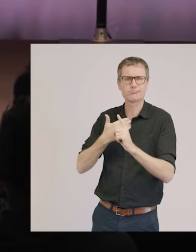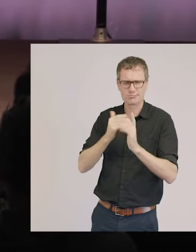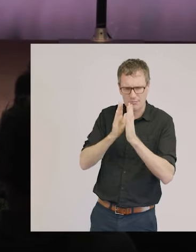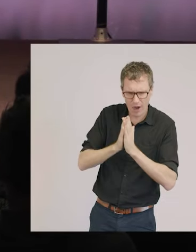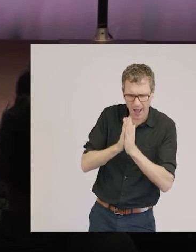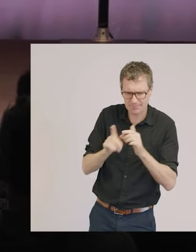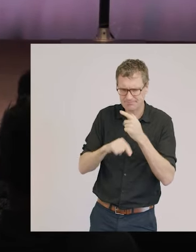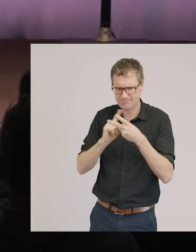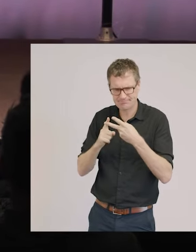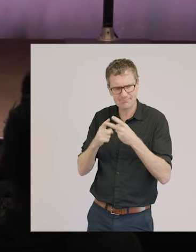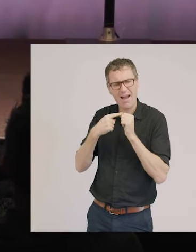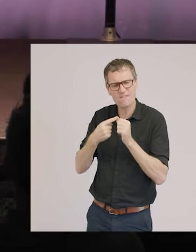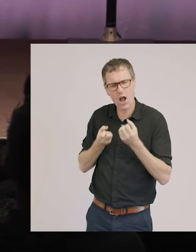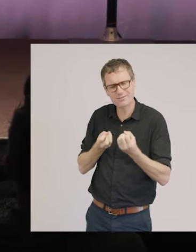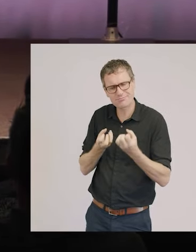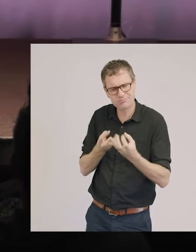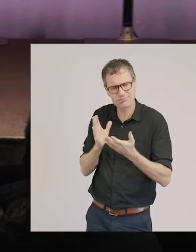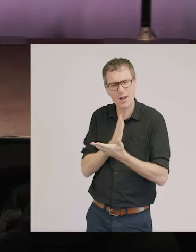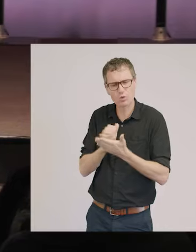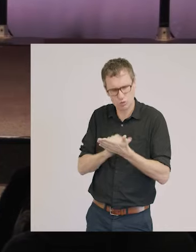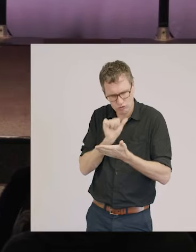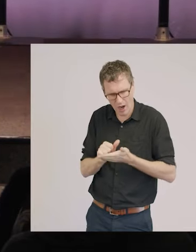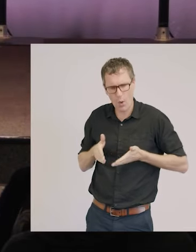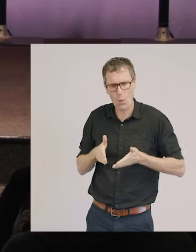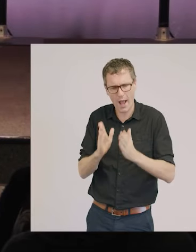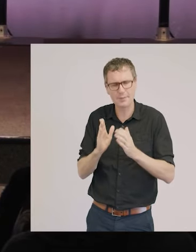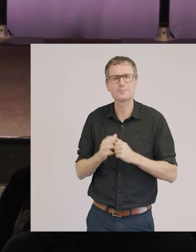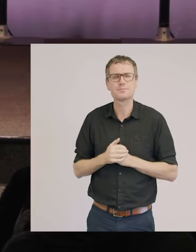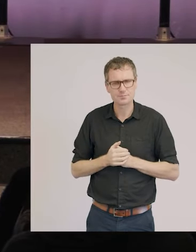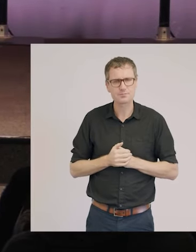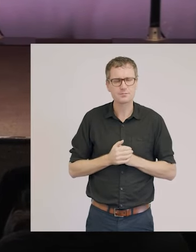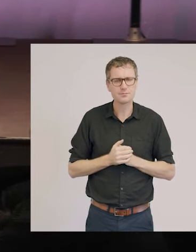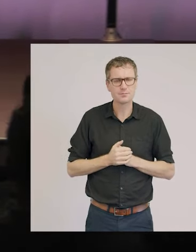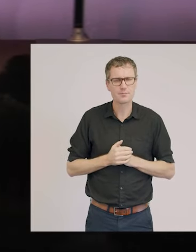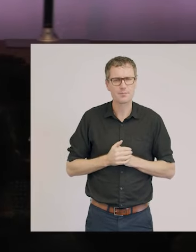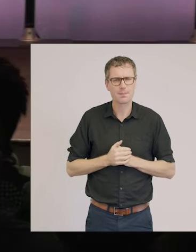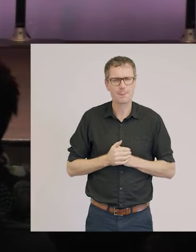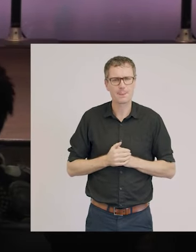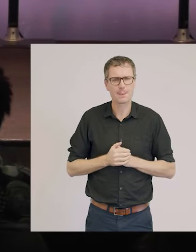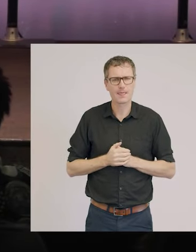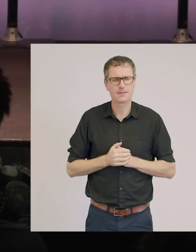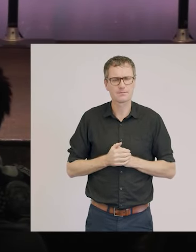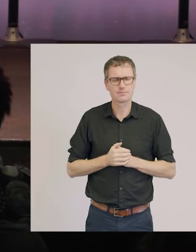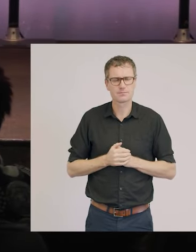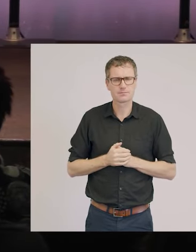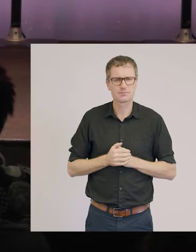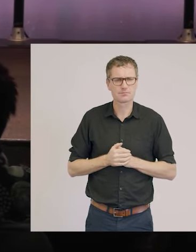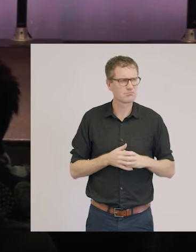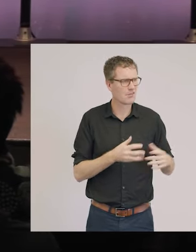decision and got a whole lot of people around you to pray and get wisdom about whether, you know, what you're doing is the right